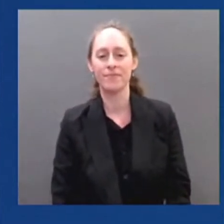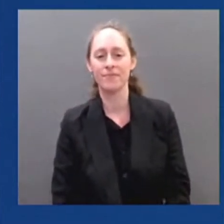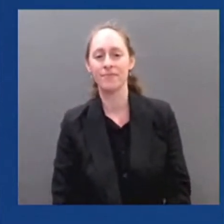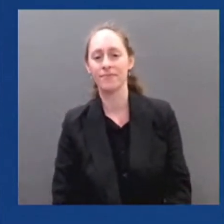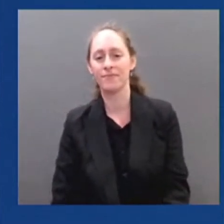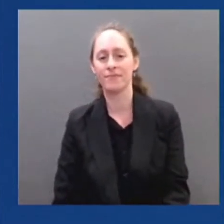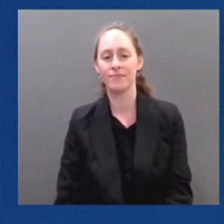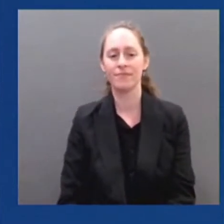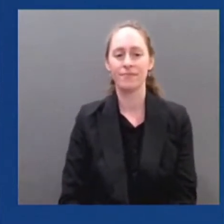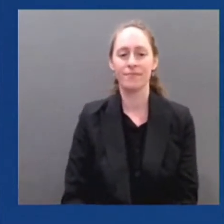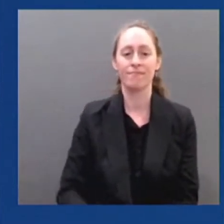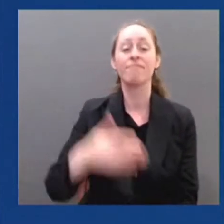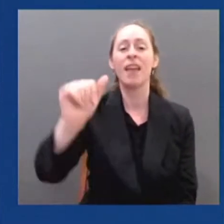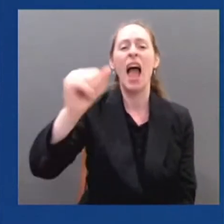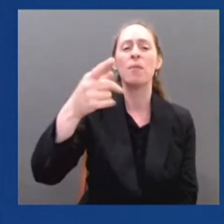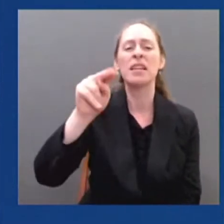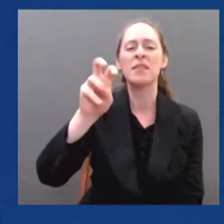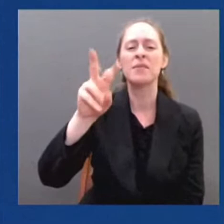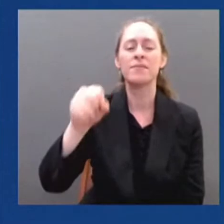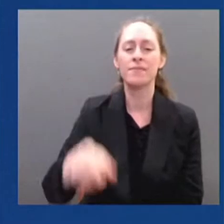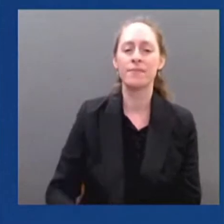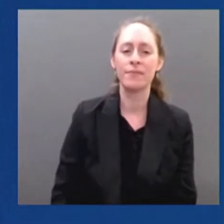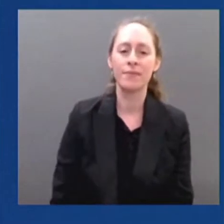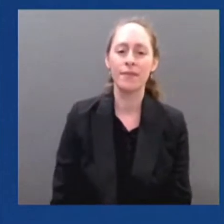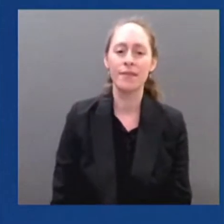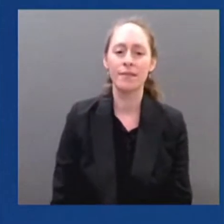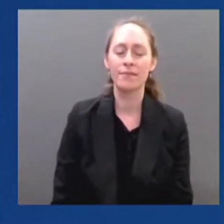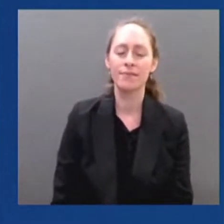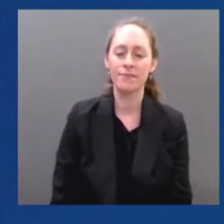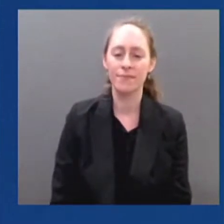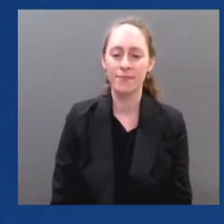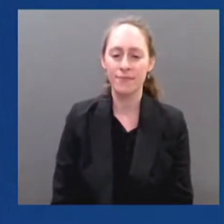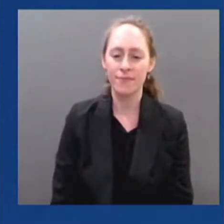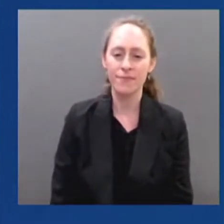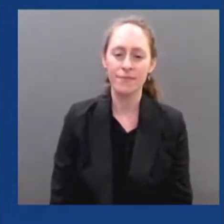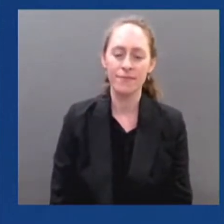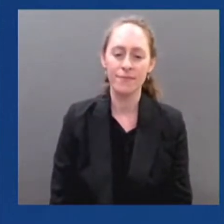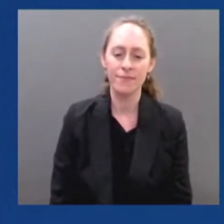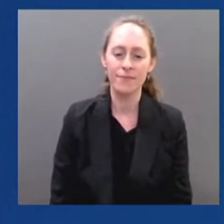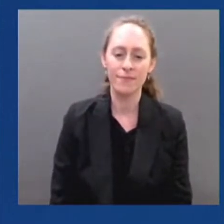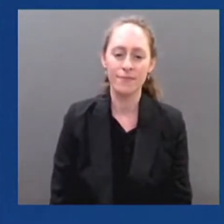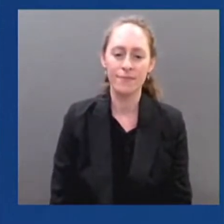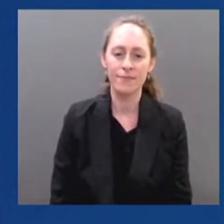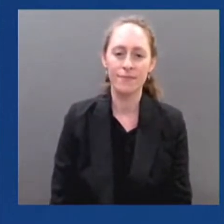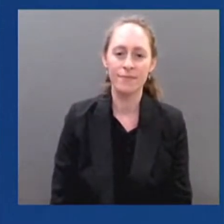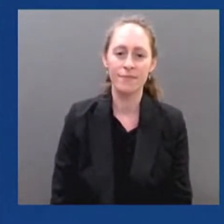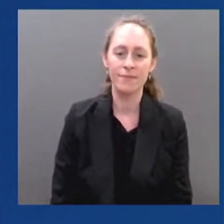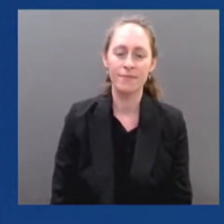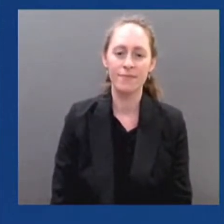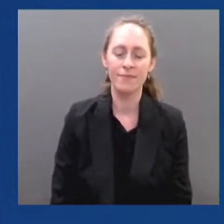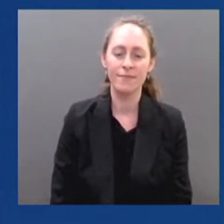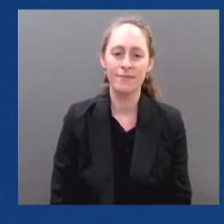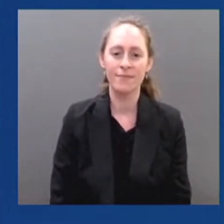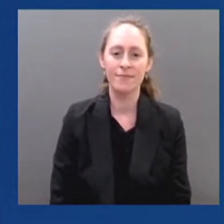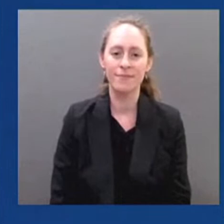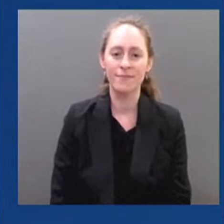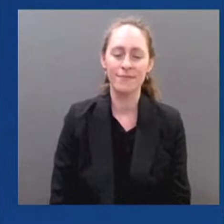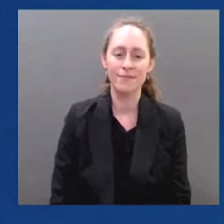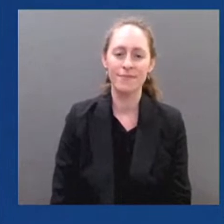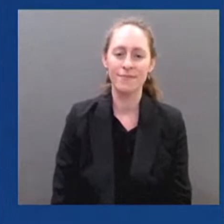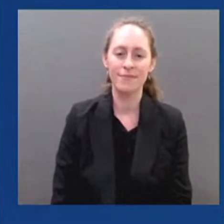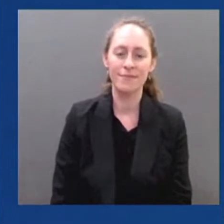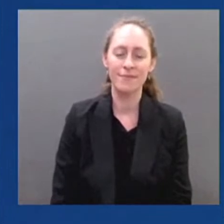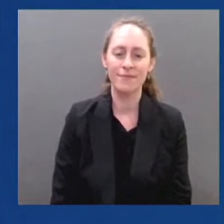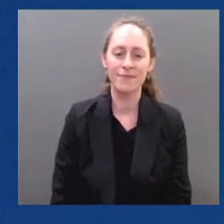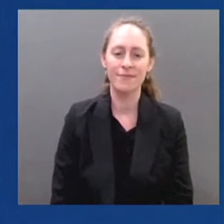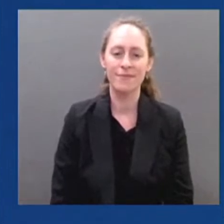Thanks for doing this. Just to follow up on the last question, has any country cut in front of the U.S. on the contracting front? Last month, when